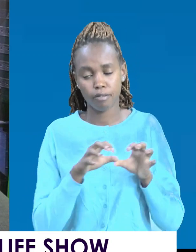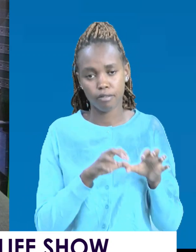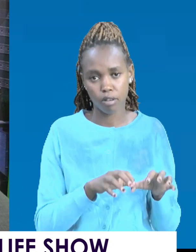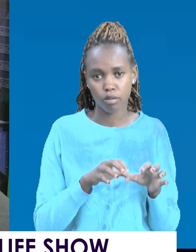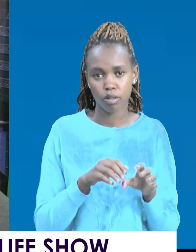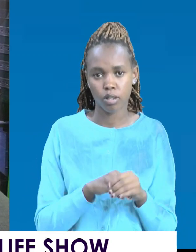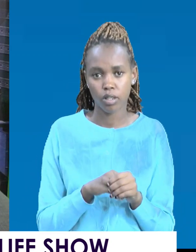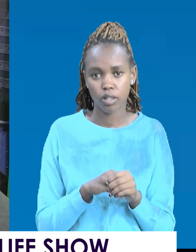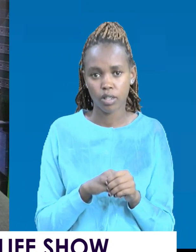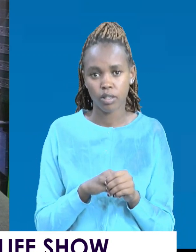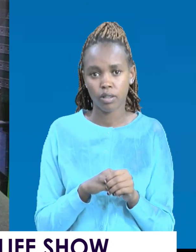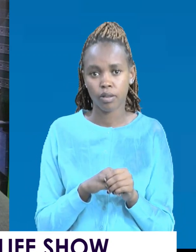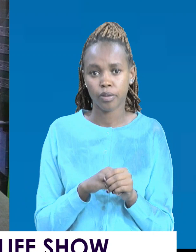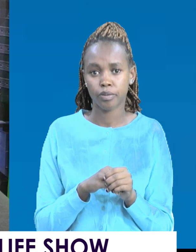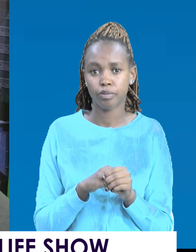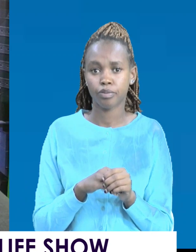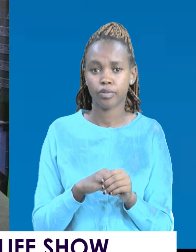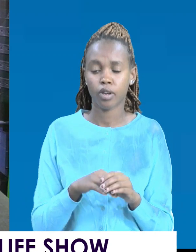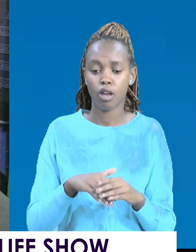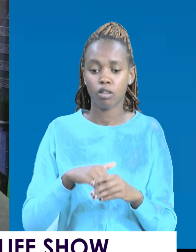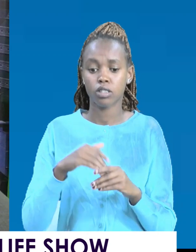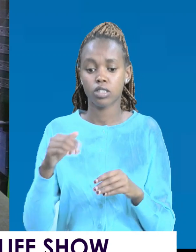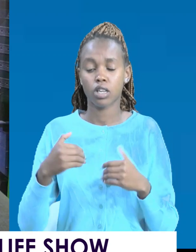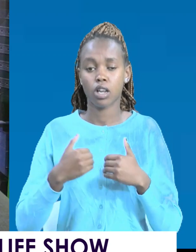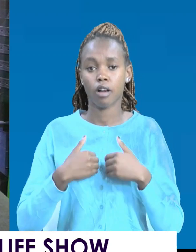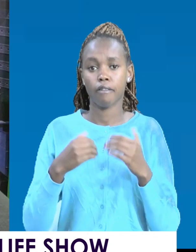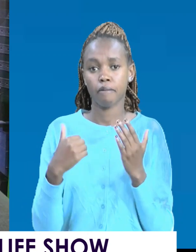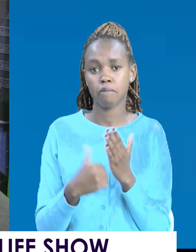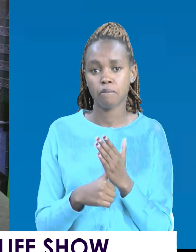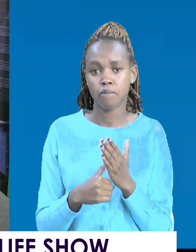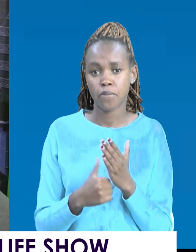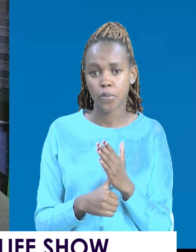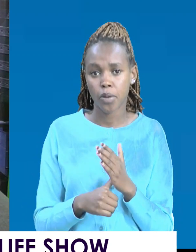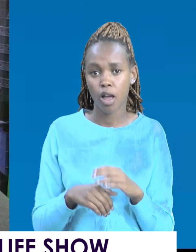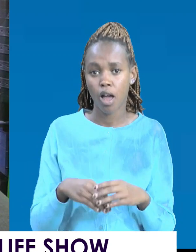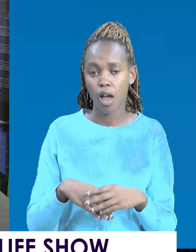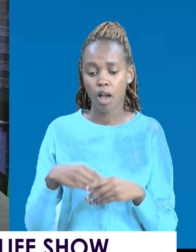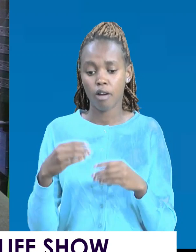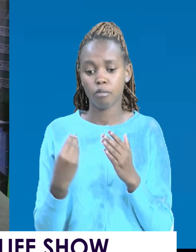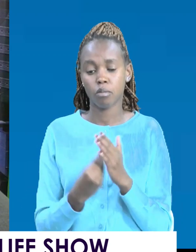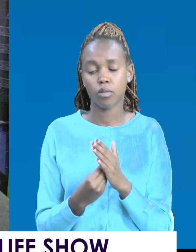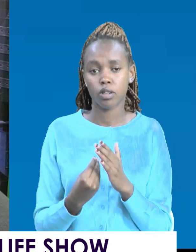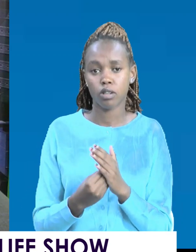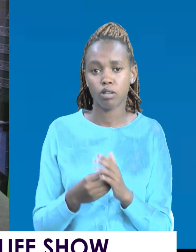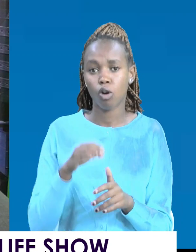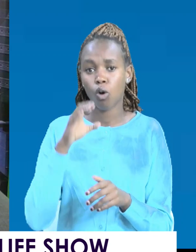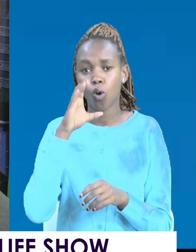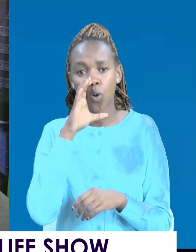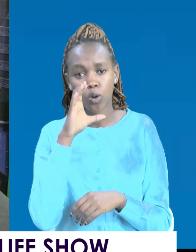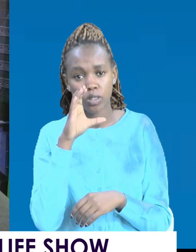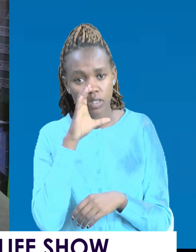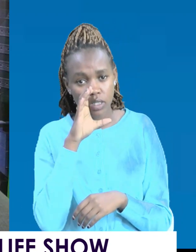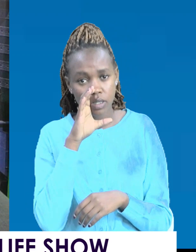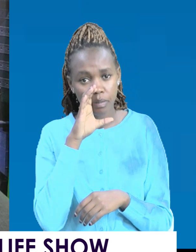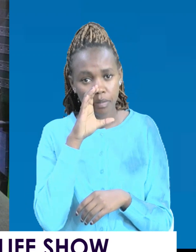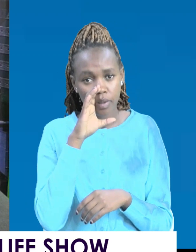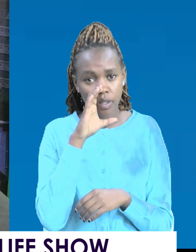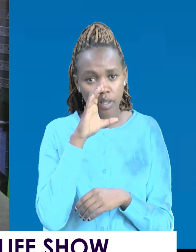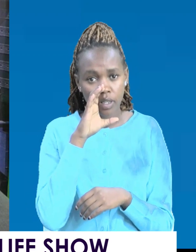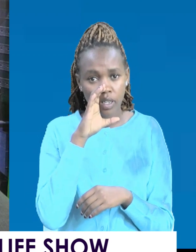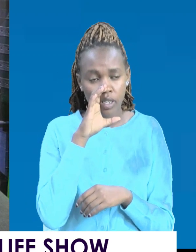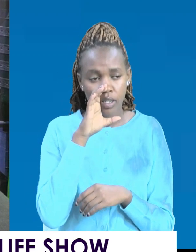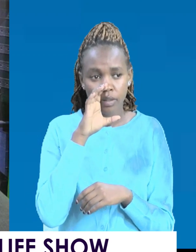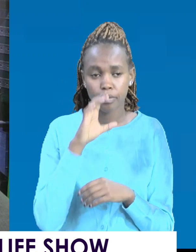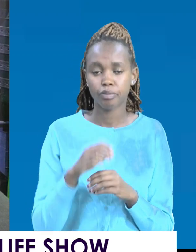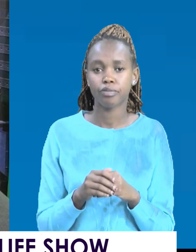Outside, there is malice. Outside, there is all manner of issues, including gossip and the intrigues of men. And intrigues